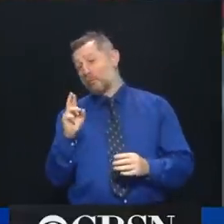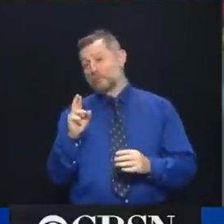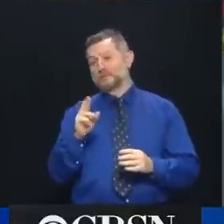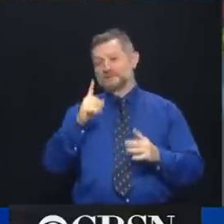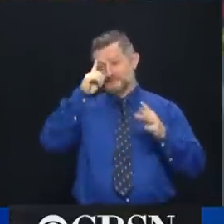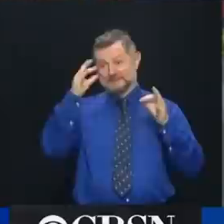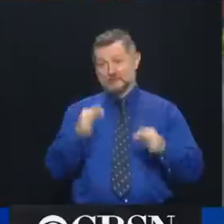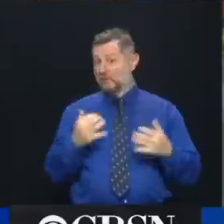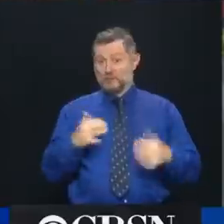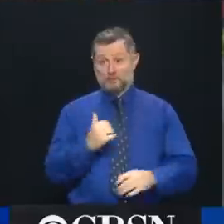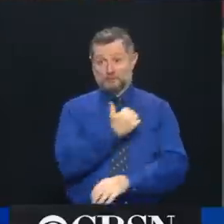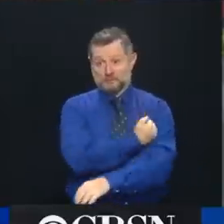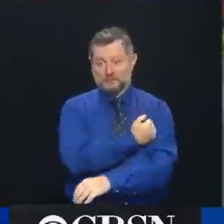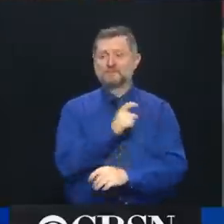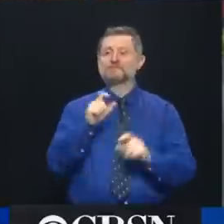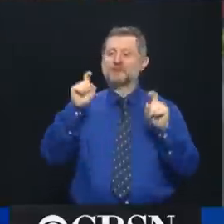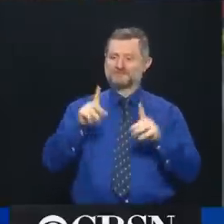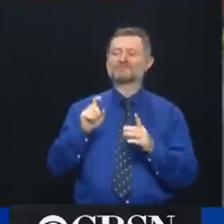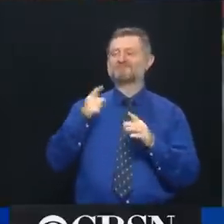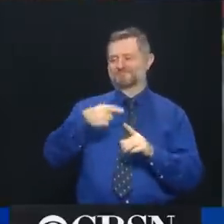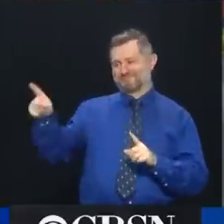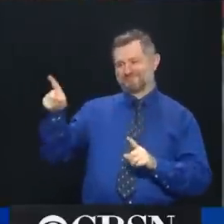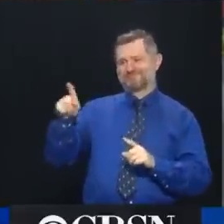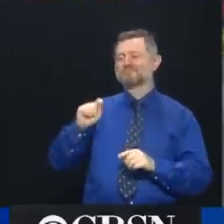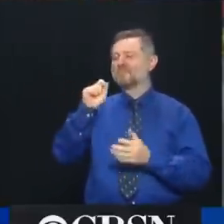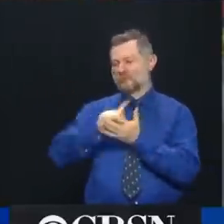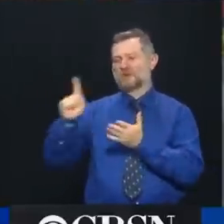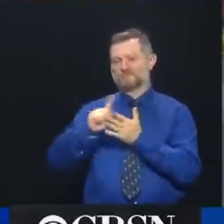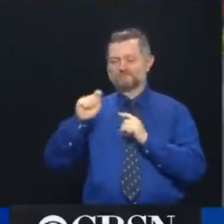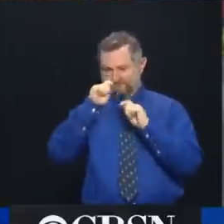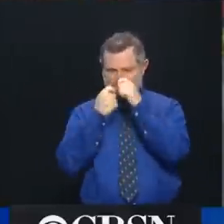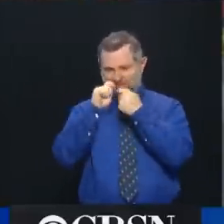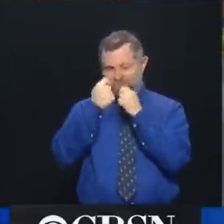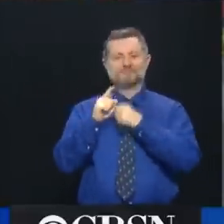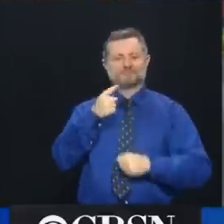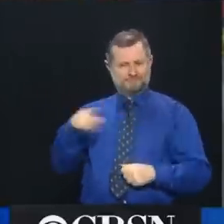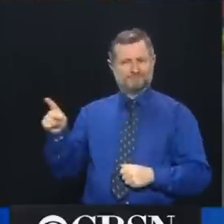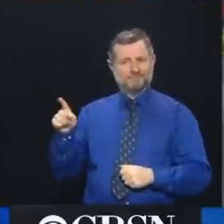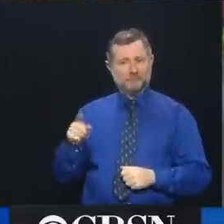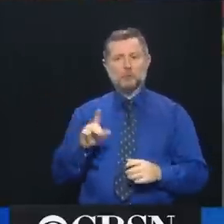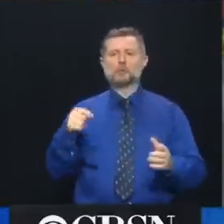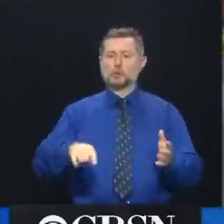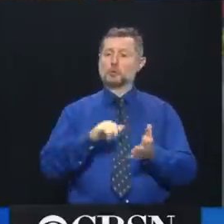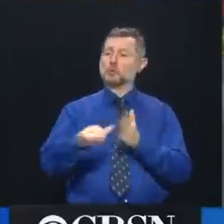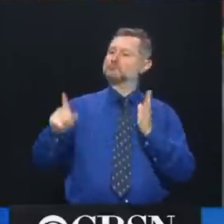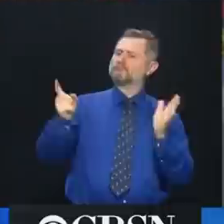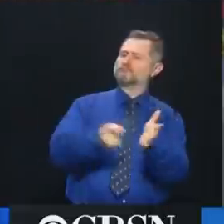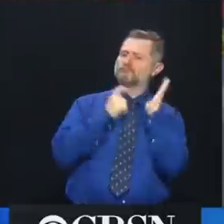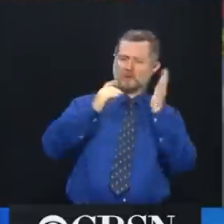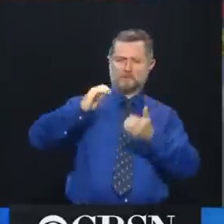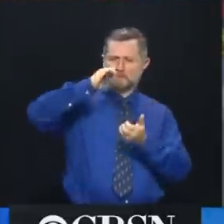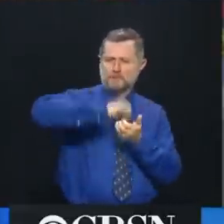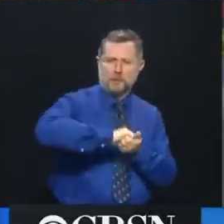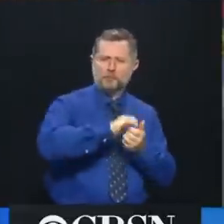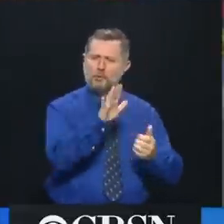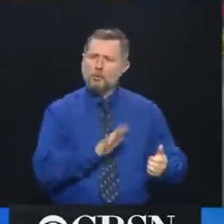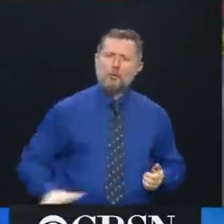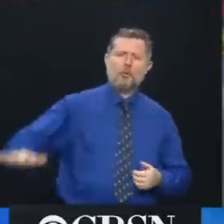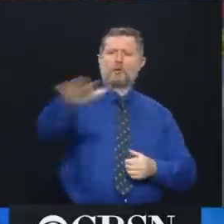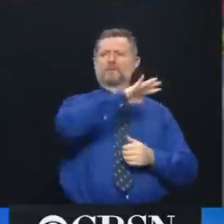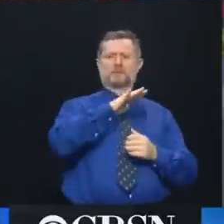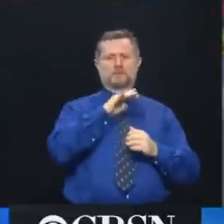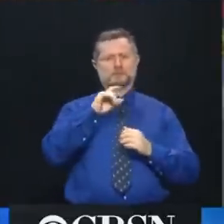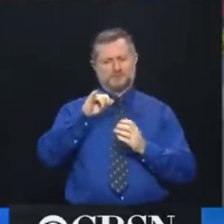now to accomplish this in new york we need partnerships with all levels of government and i'm working now on